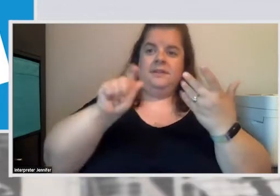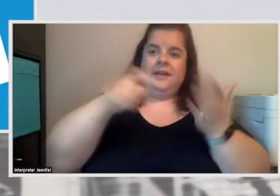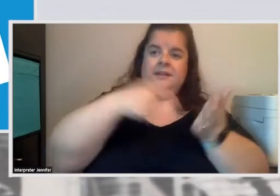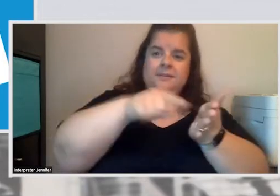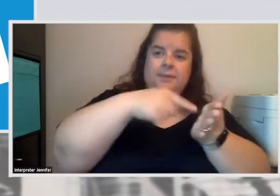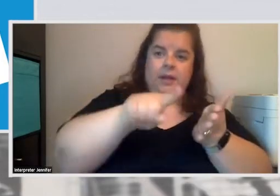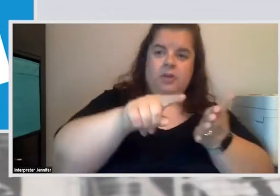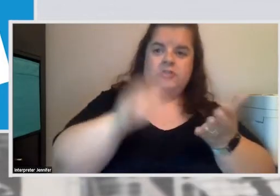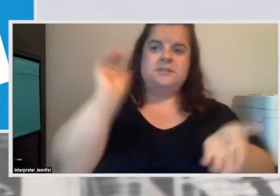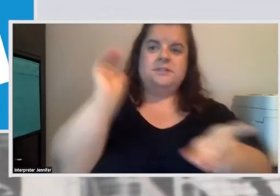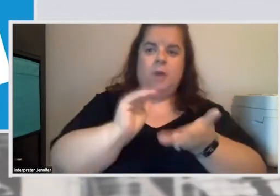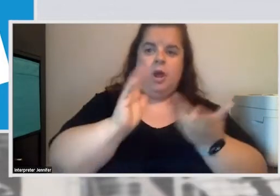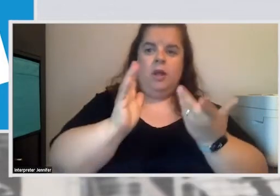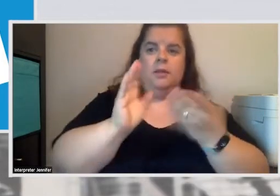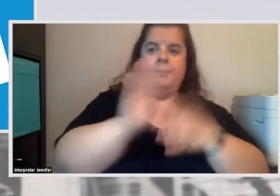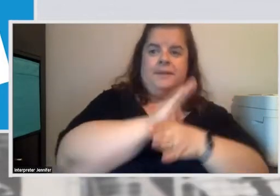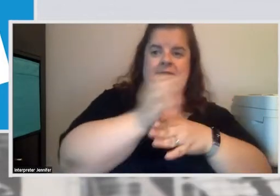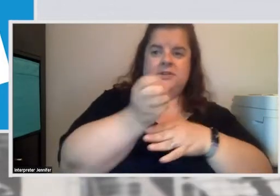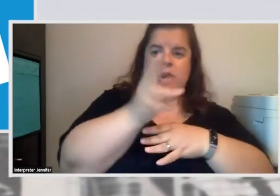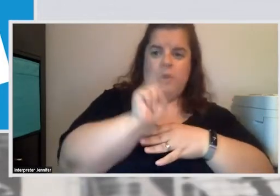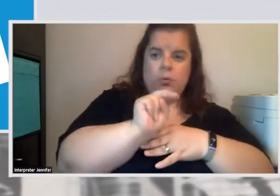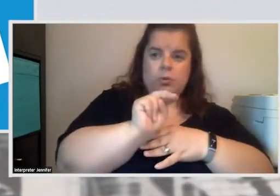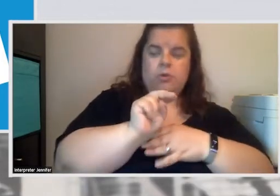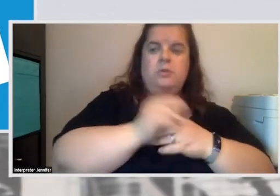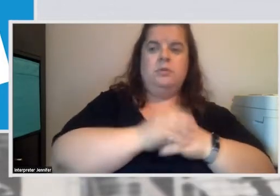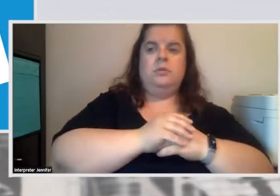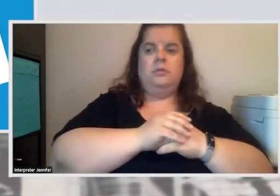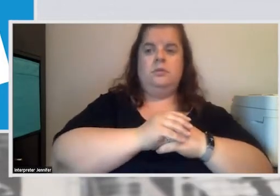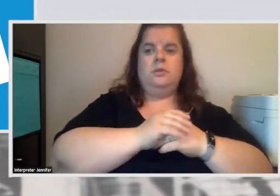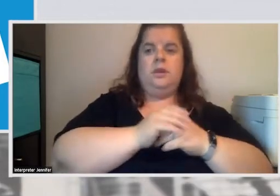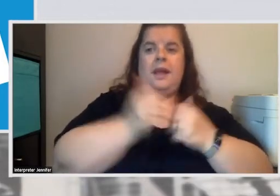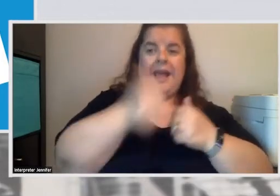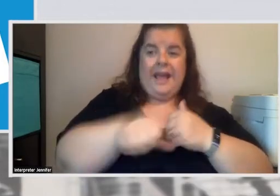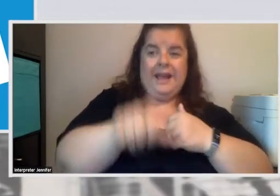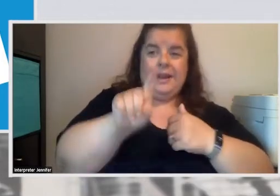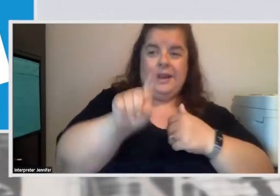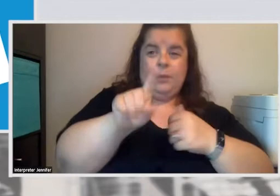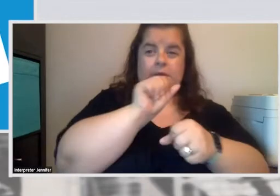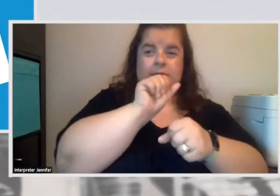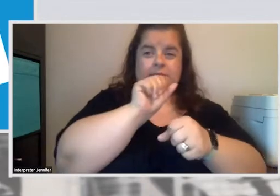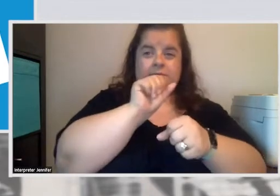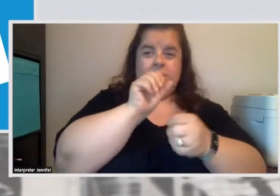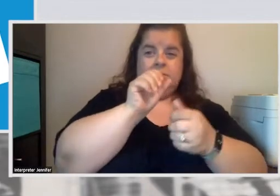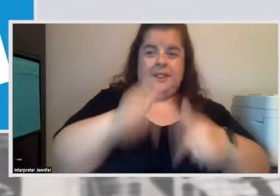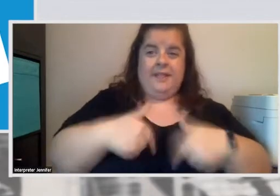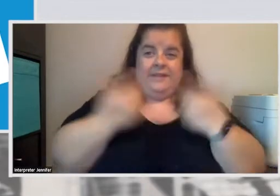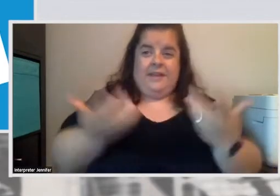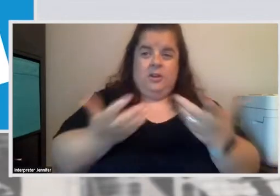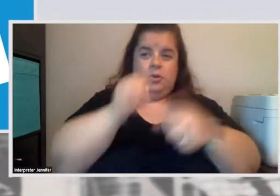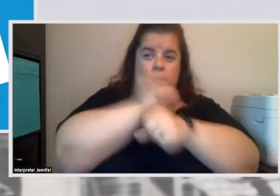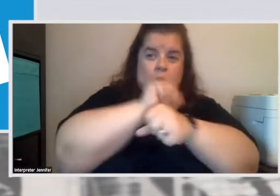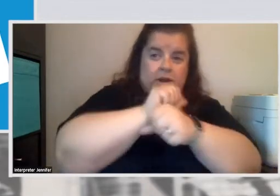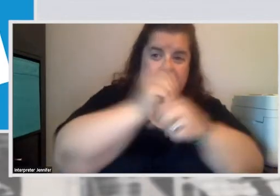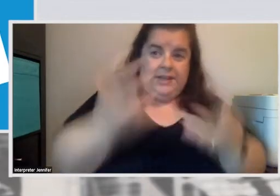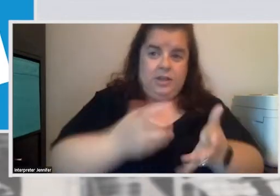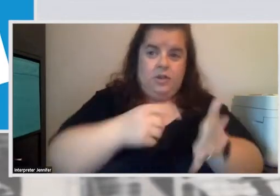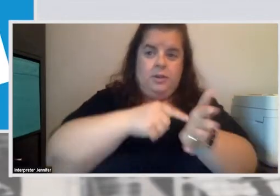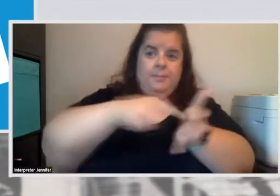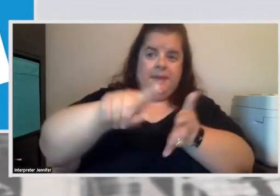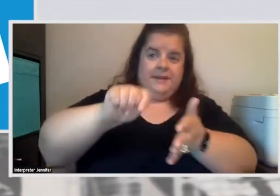small business owners, anyone who's living here, working here, paying taxes, making Pittsburgh their